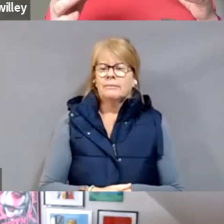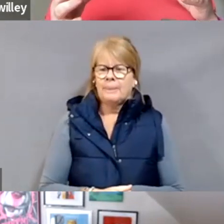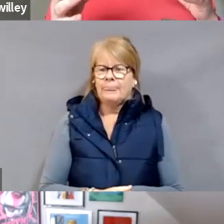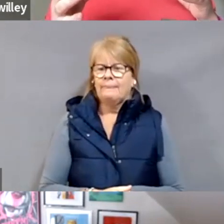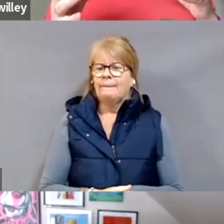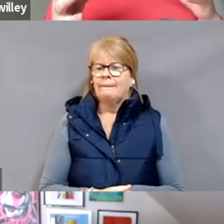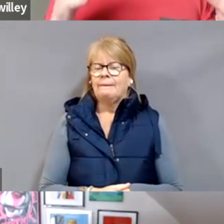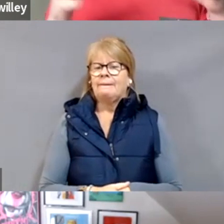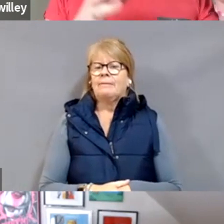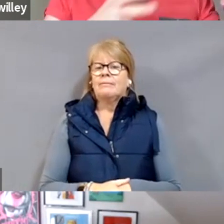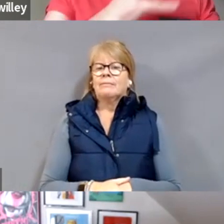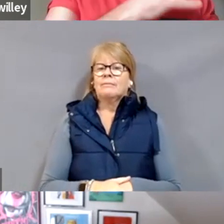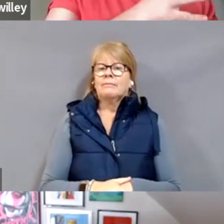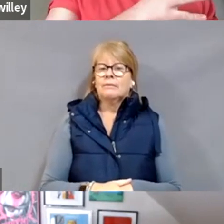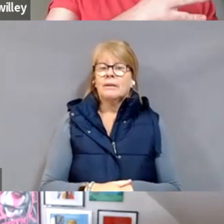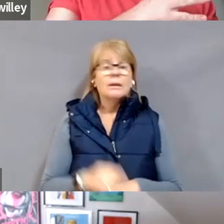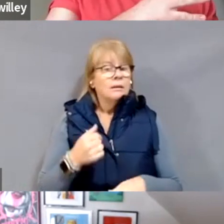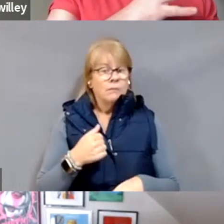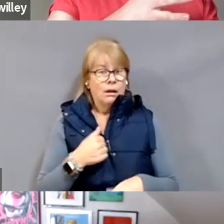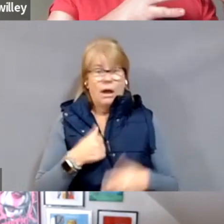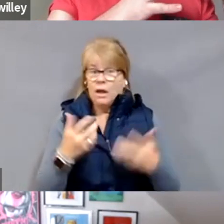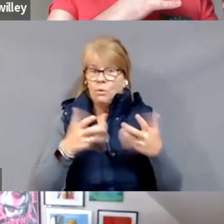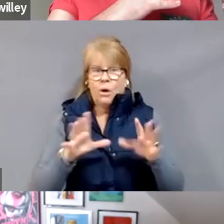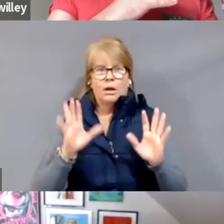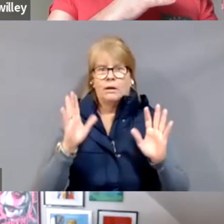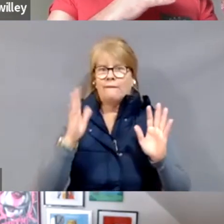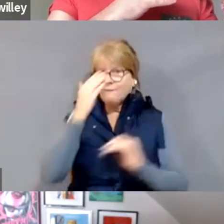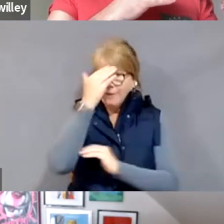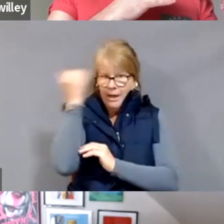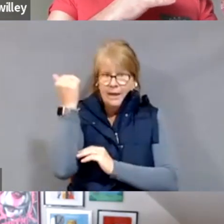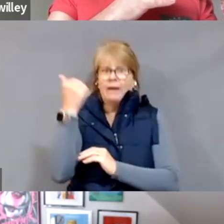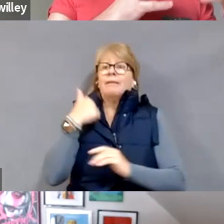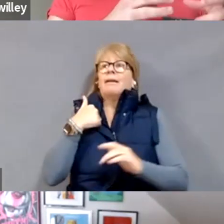I take any of those things for granted, because I've